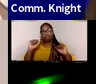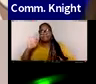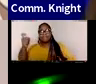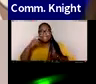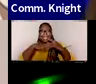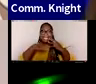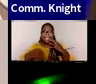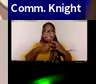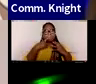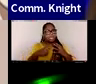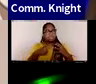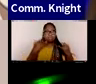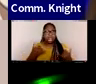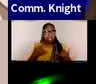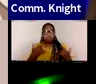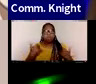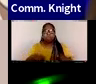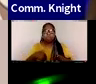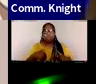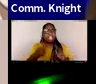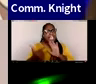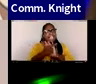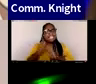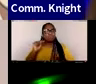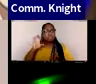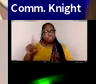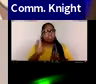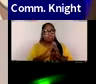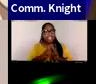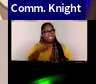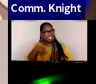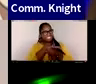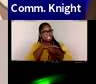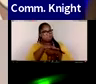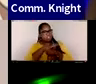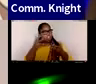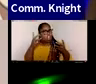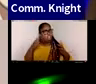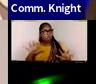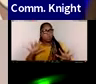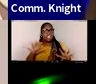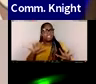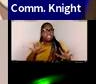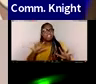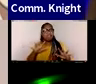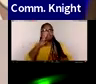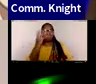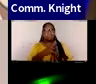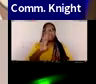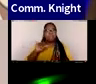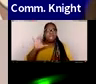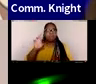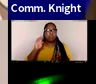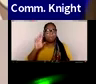increased illegal truck traffic on our road. This neighborhood was already steamrolled by Robert Moses when he put in the Prospect Expressway, and